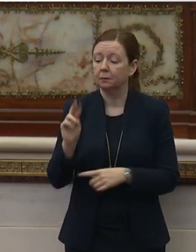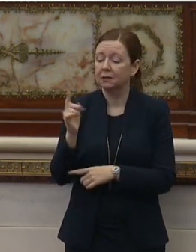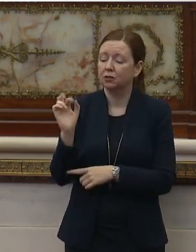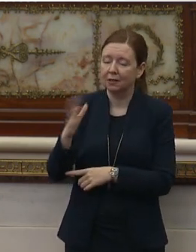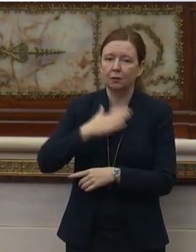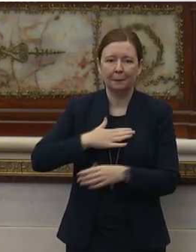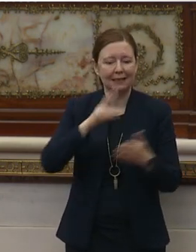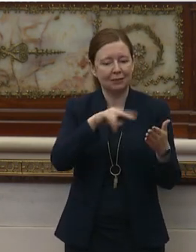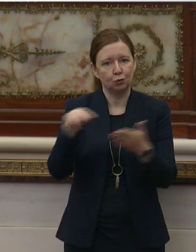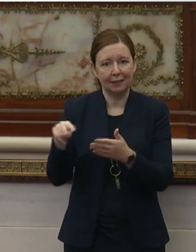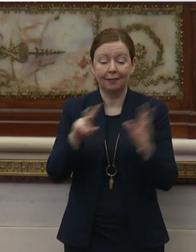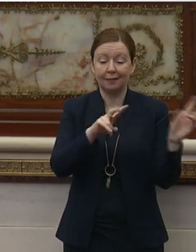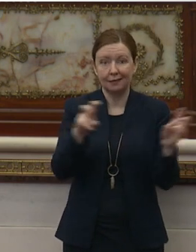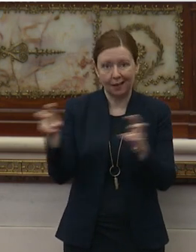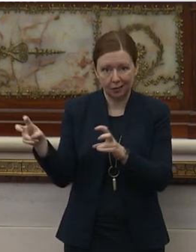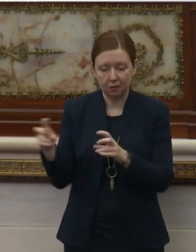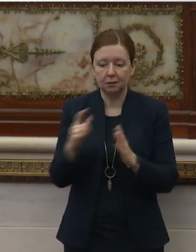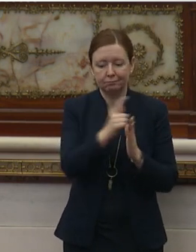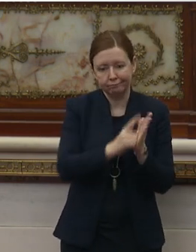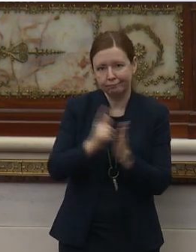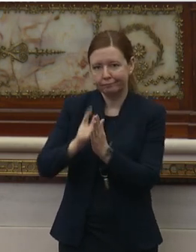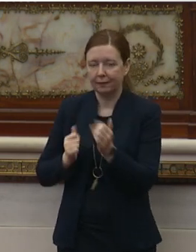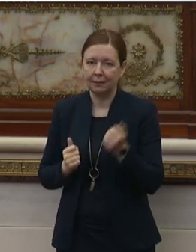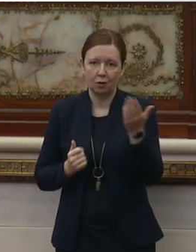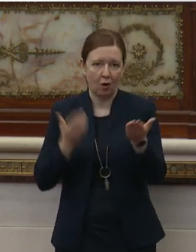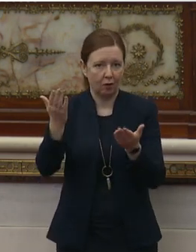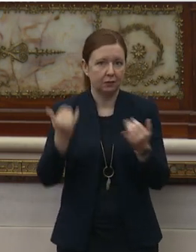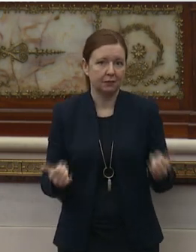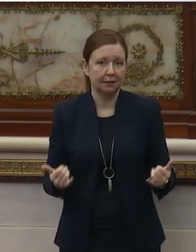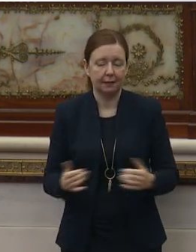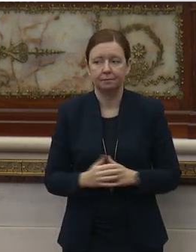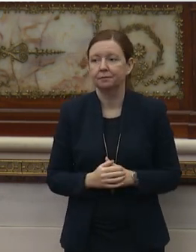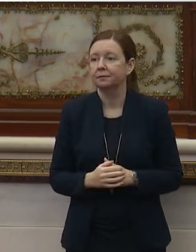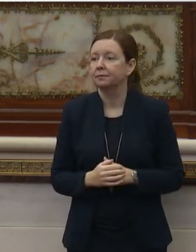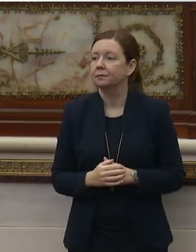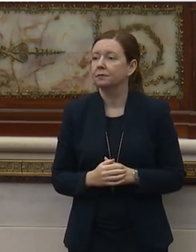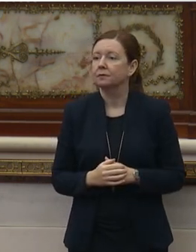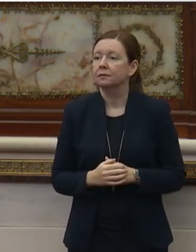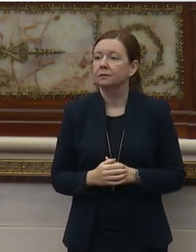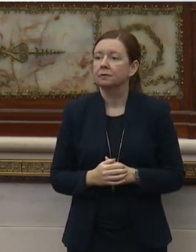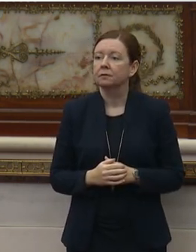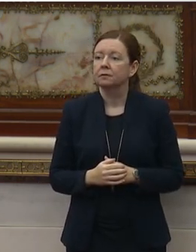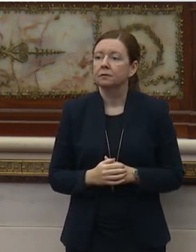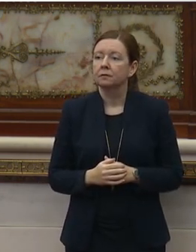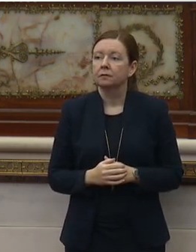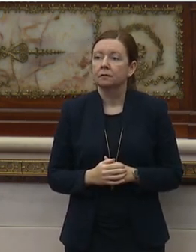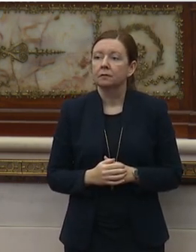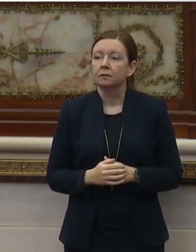would you please read the titles of the legislation that is being offered today by the members?